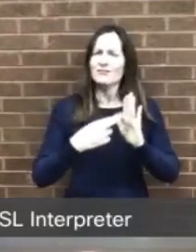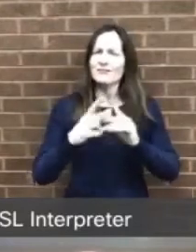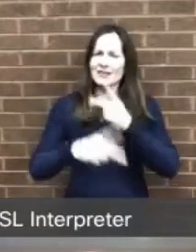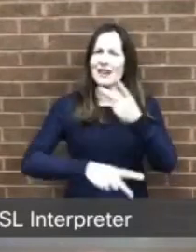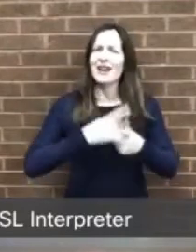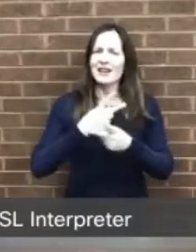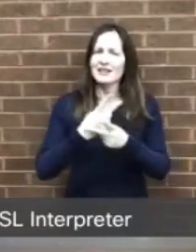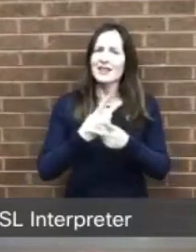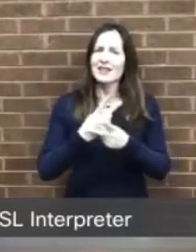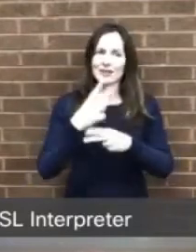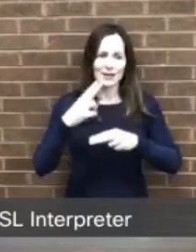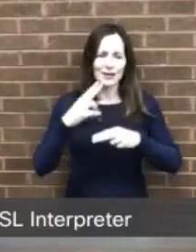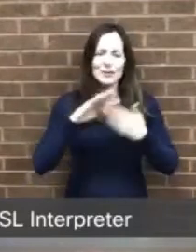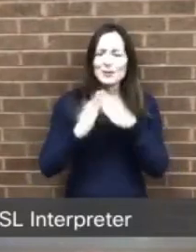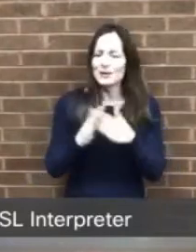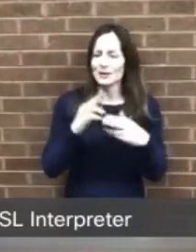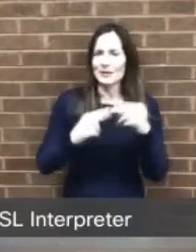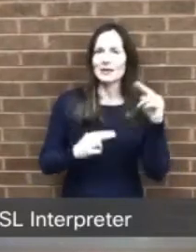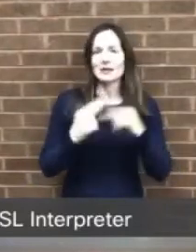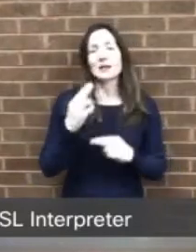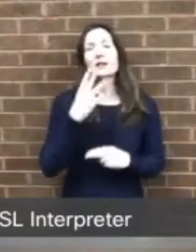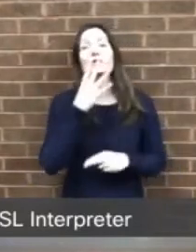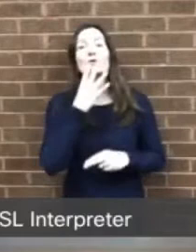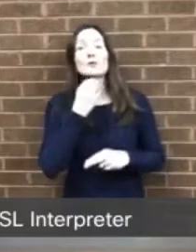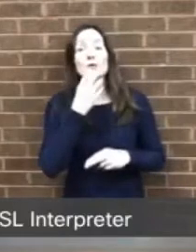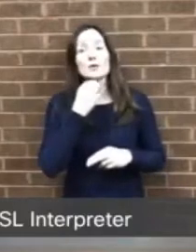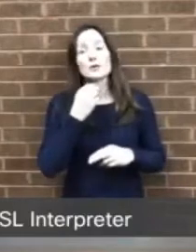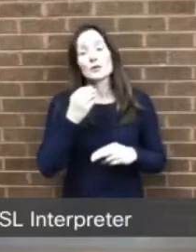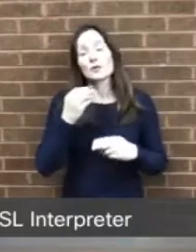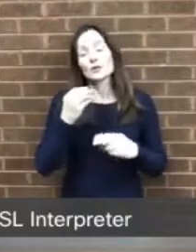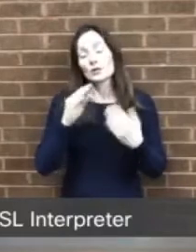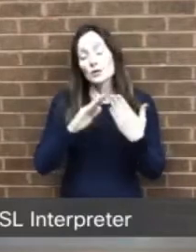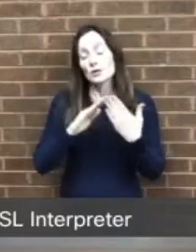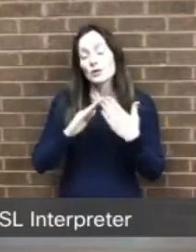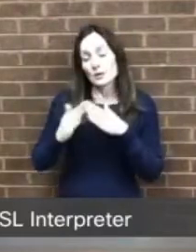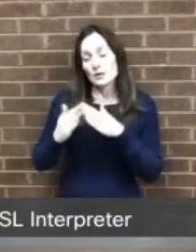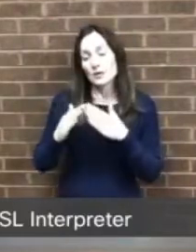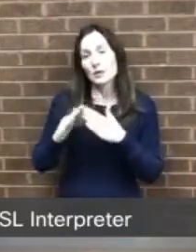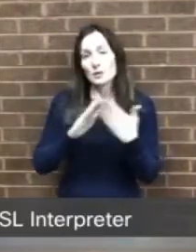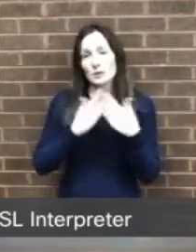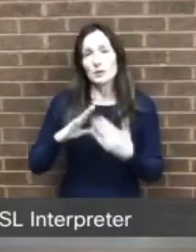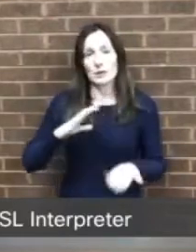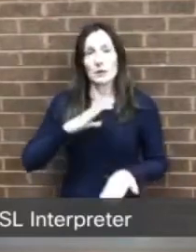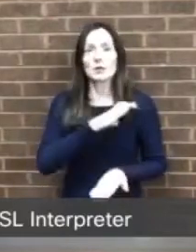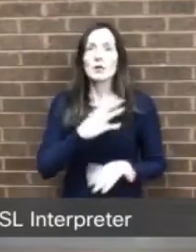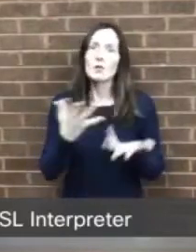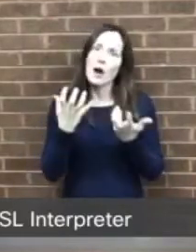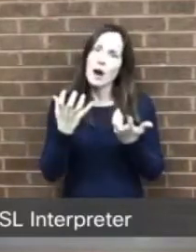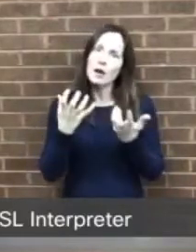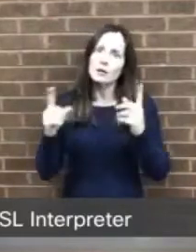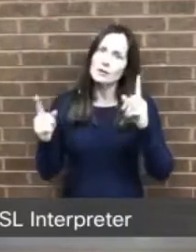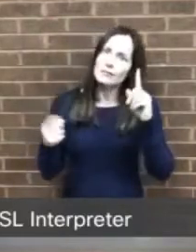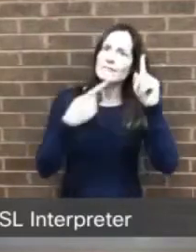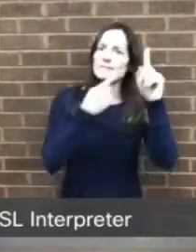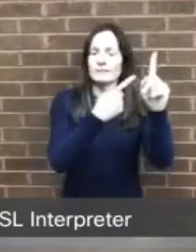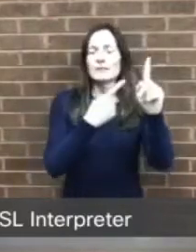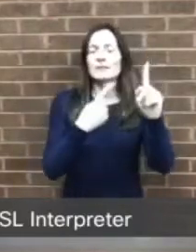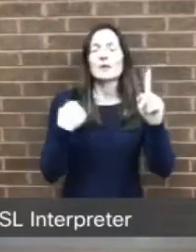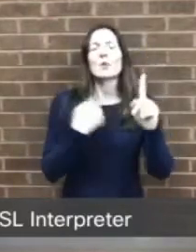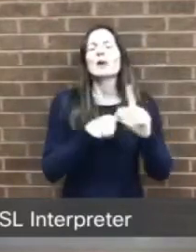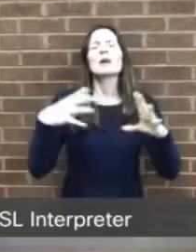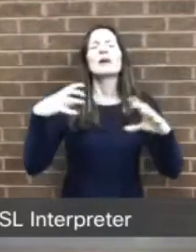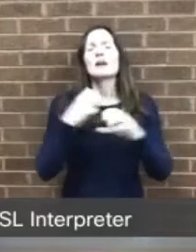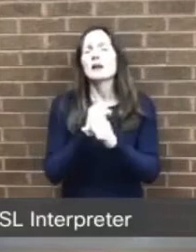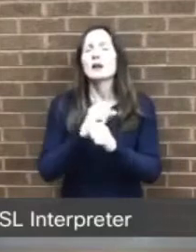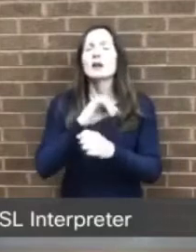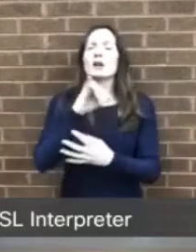Community Relations Council seeks to enhance and promote in Howard County. We call it the JCRC for short. The